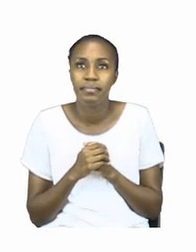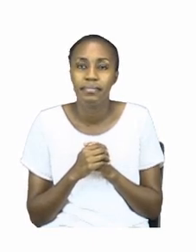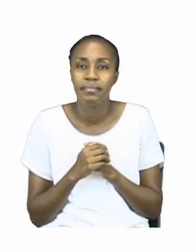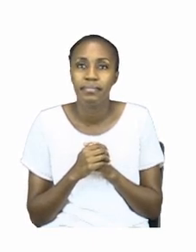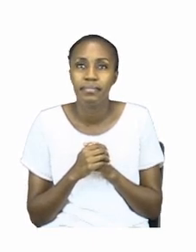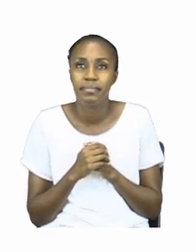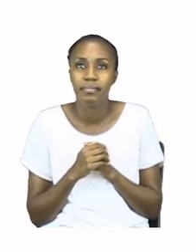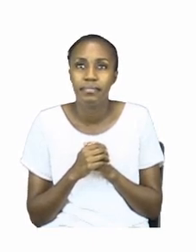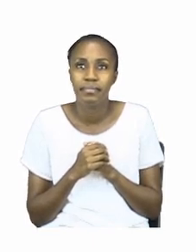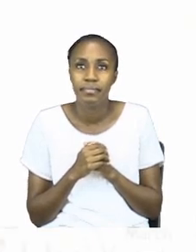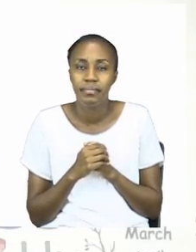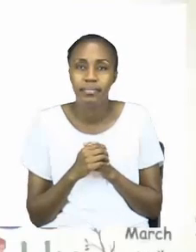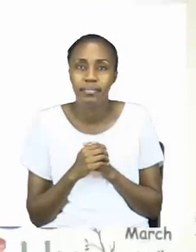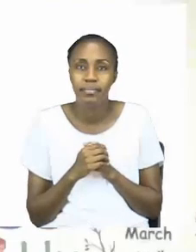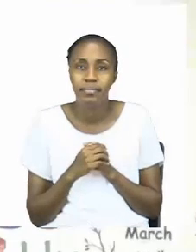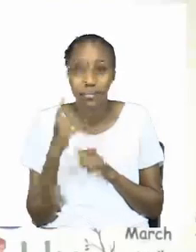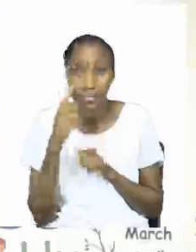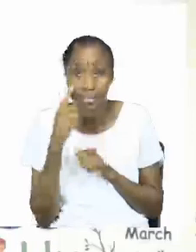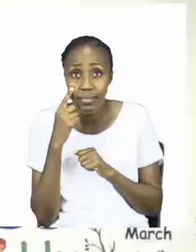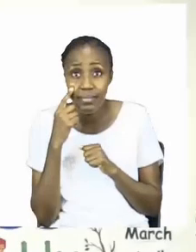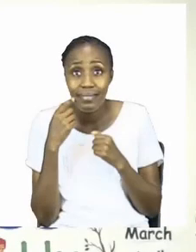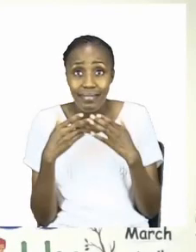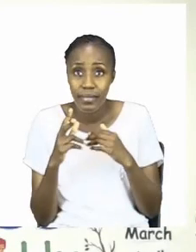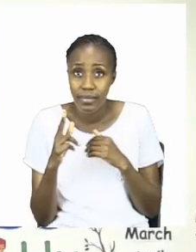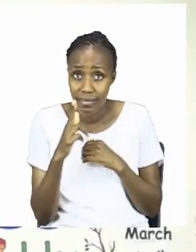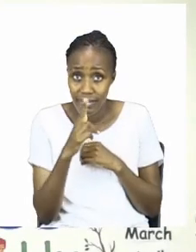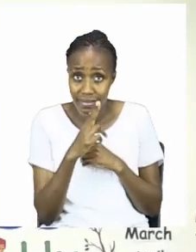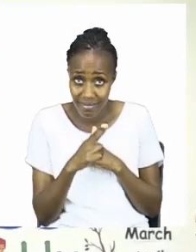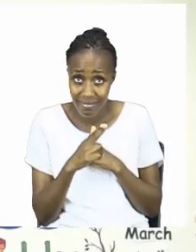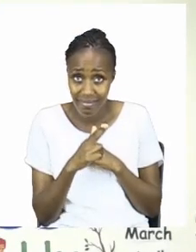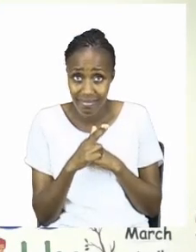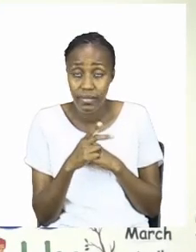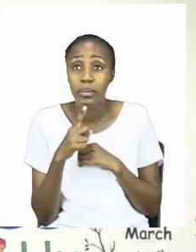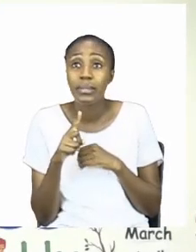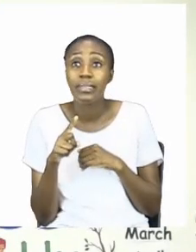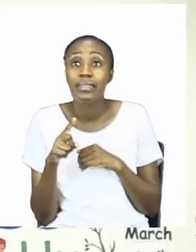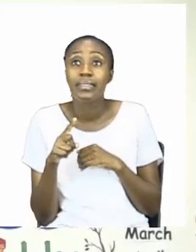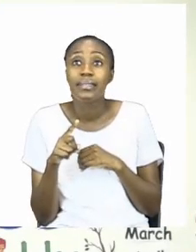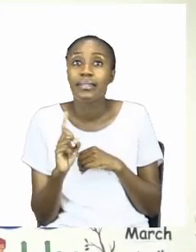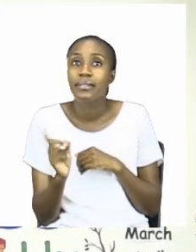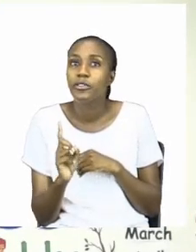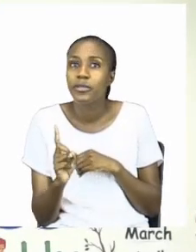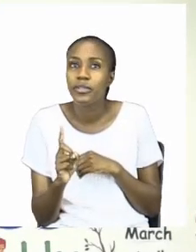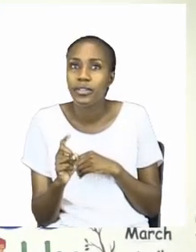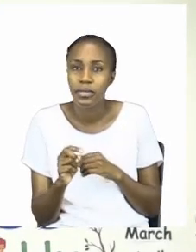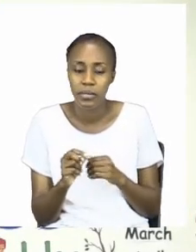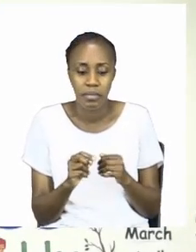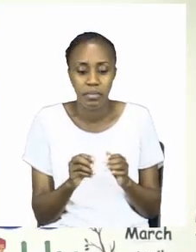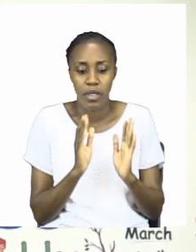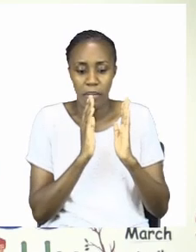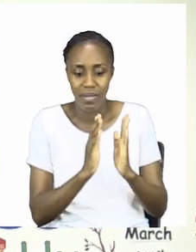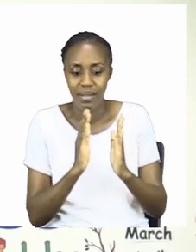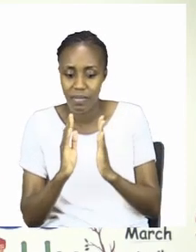So on the board you will see I cut out pieces of plants and I have arranged them in the